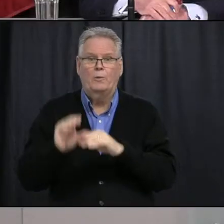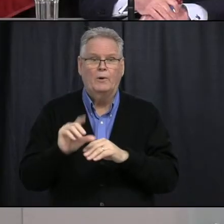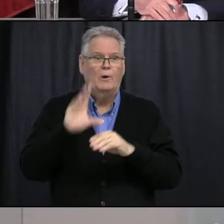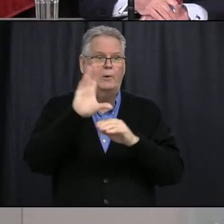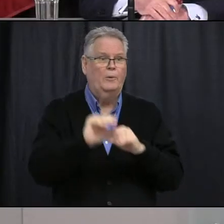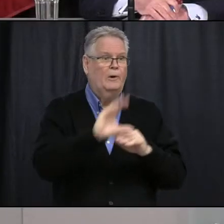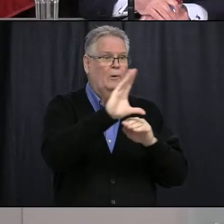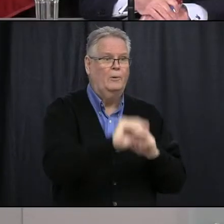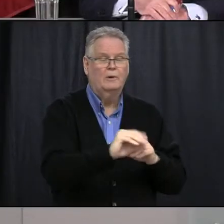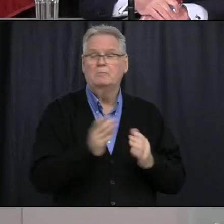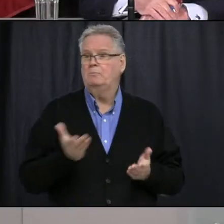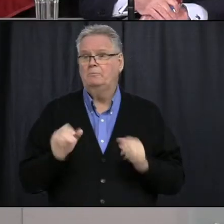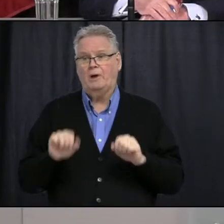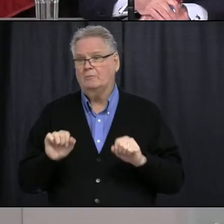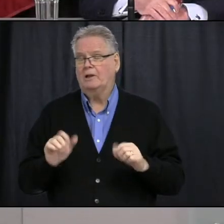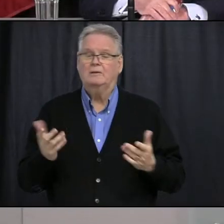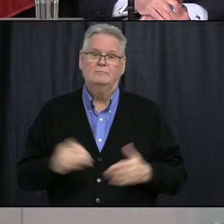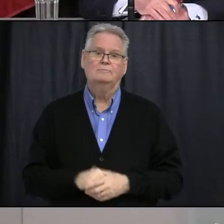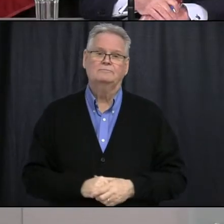Okay, thank you.